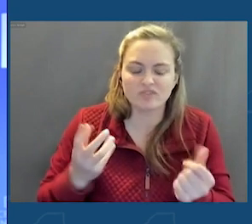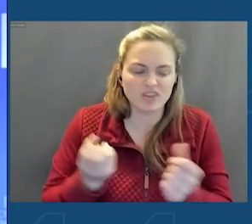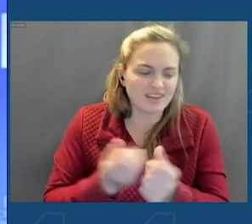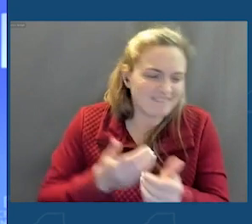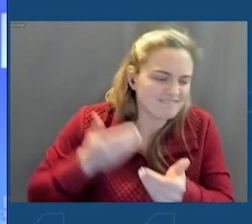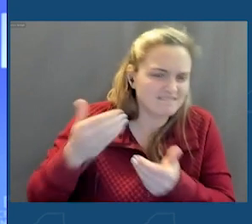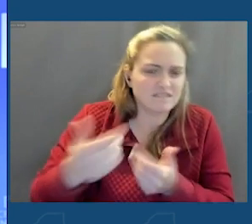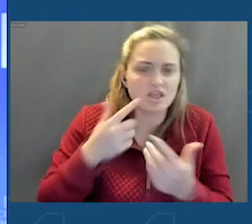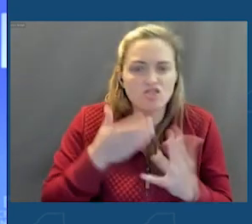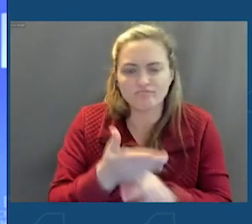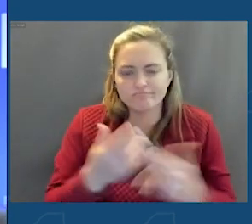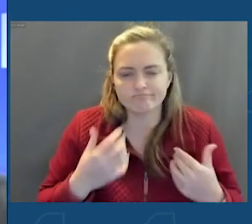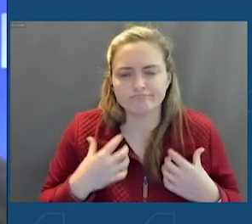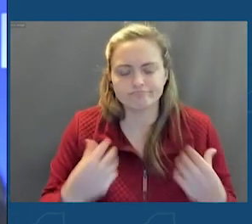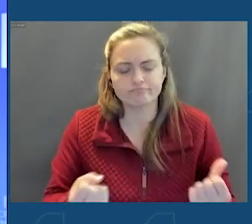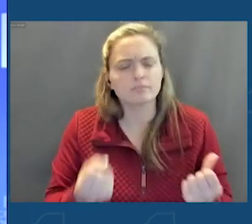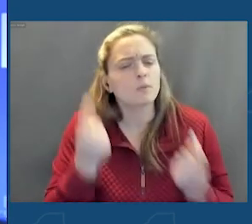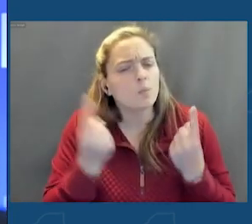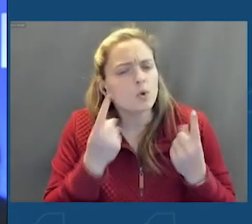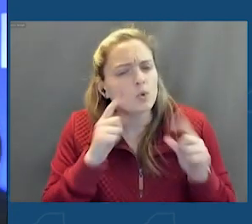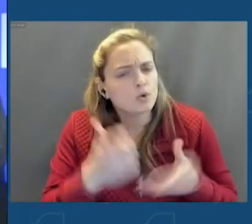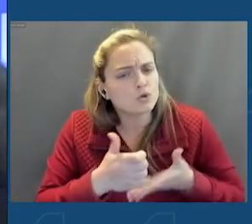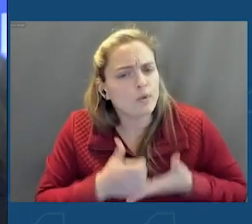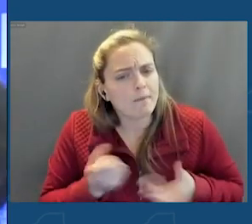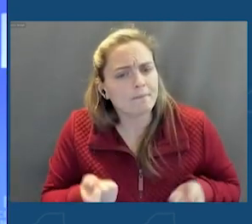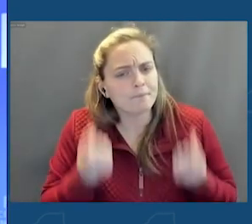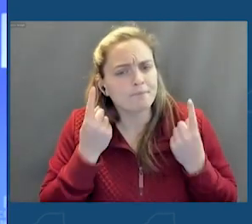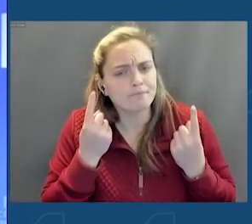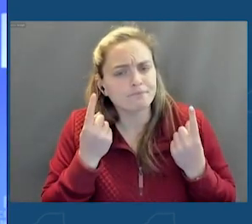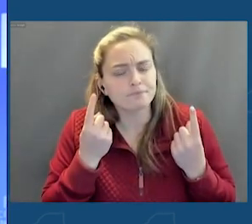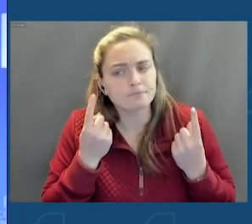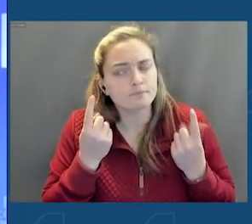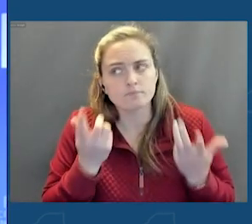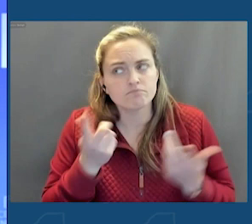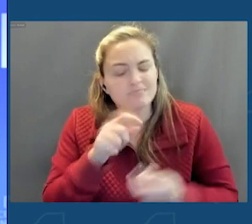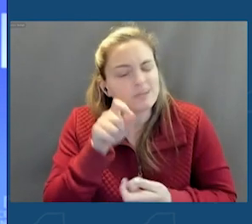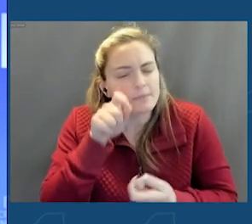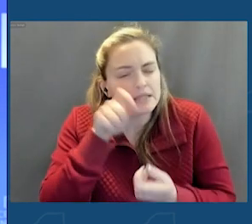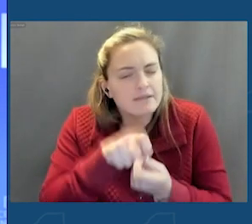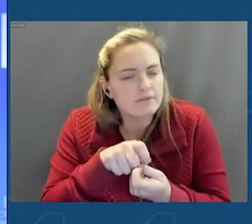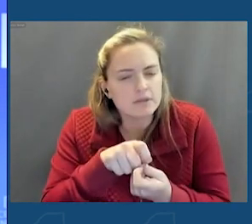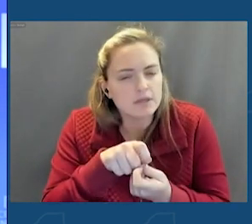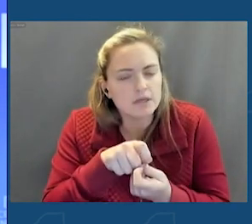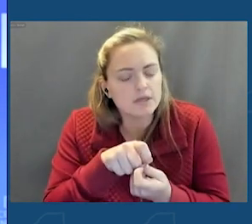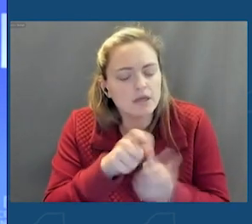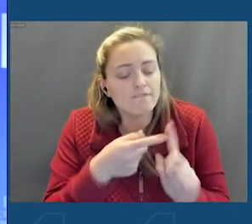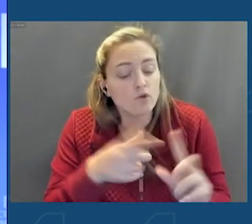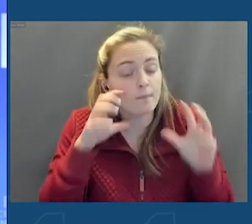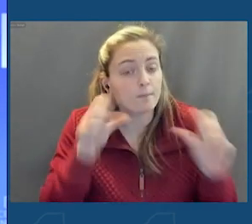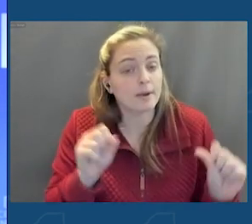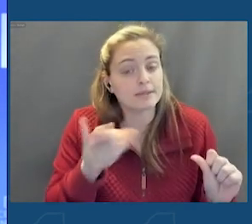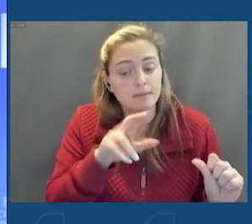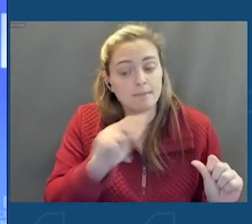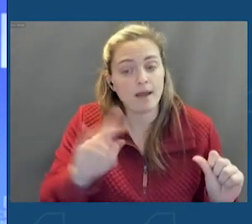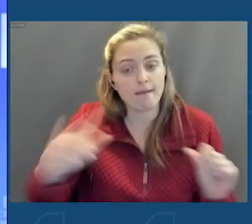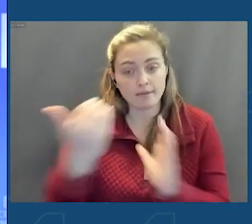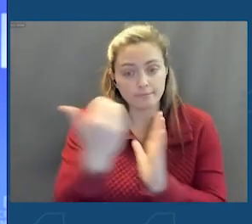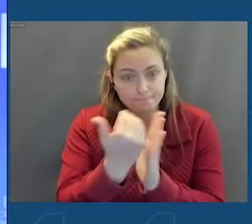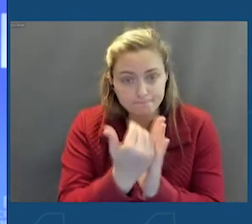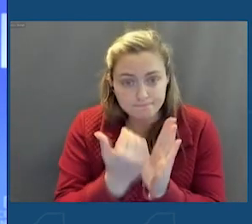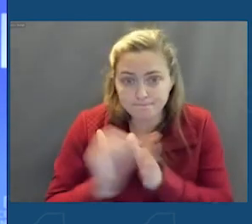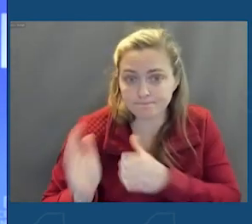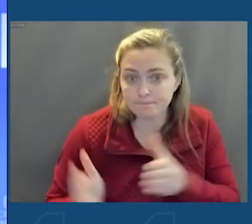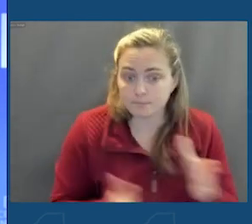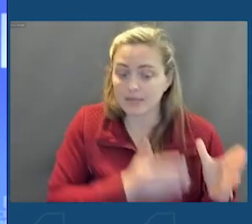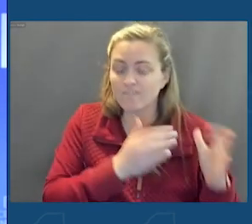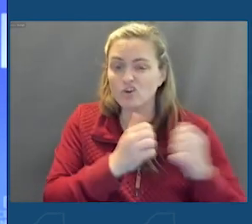I wonder if you could help us all understand what specifically from President Biden's agenda with the